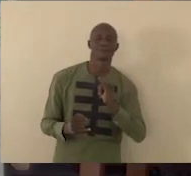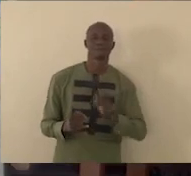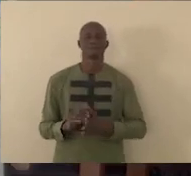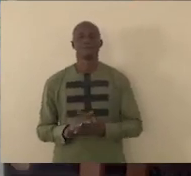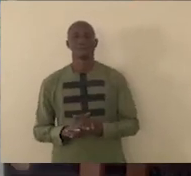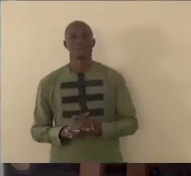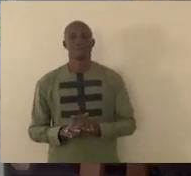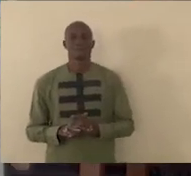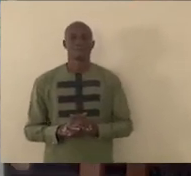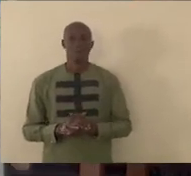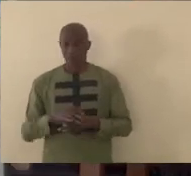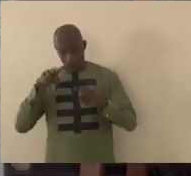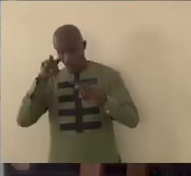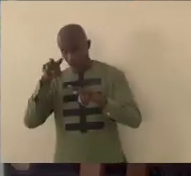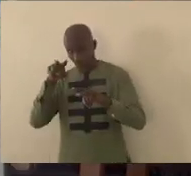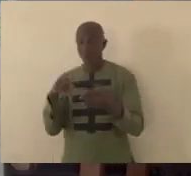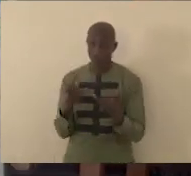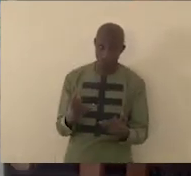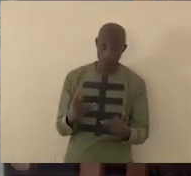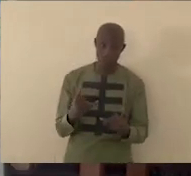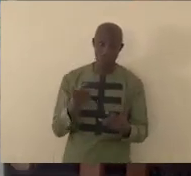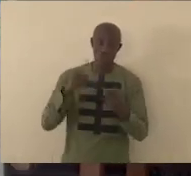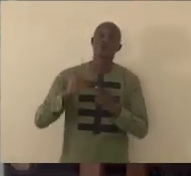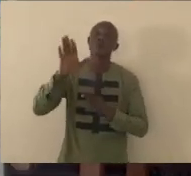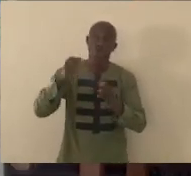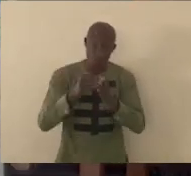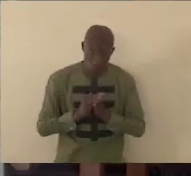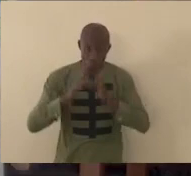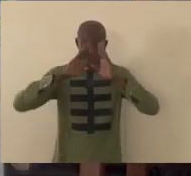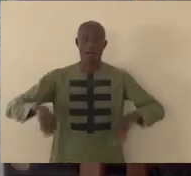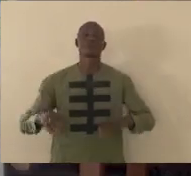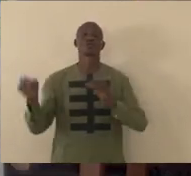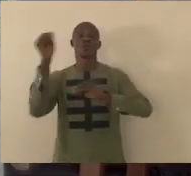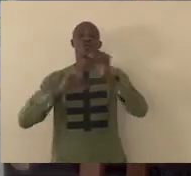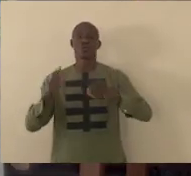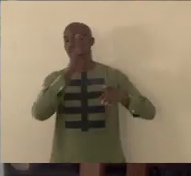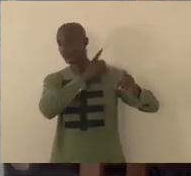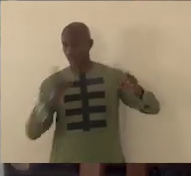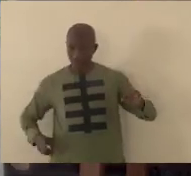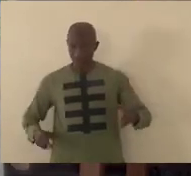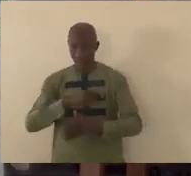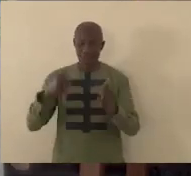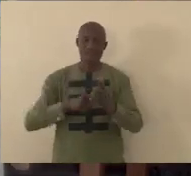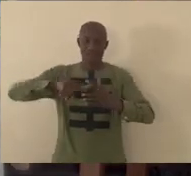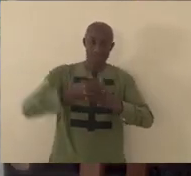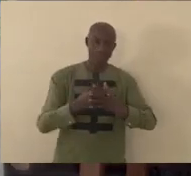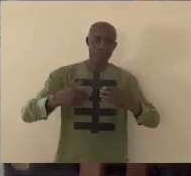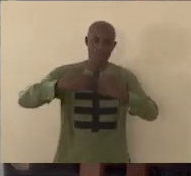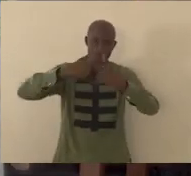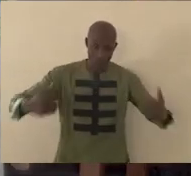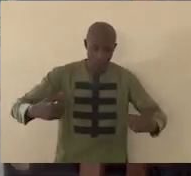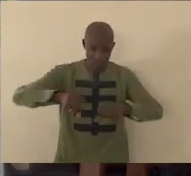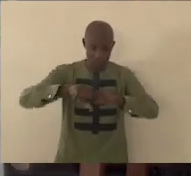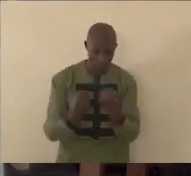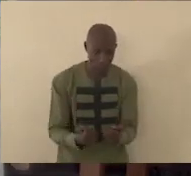Israel. Look now to your own house, O David. This was the beginning of the disintegration